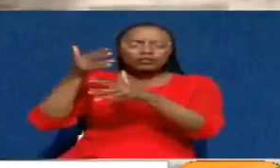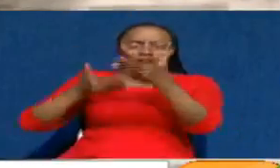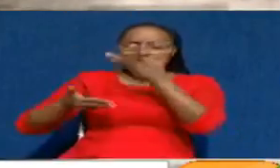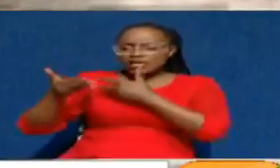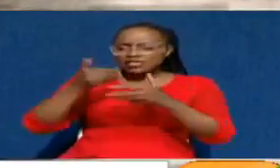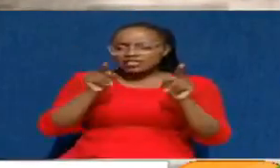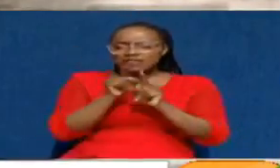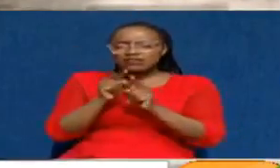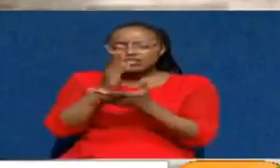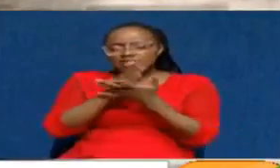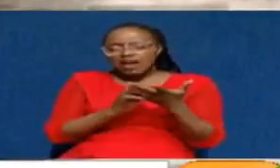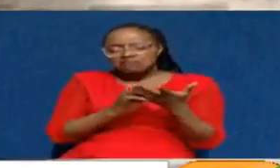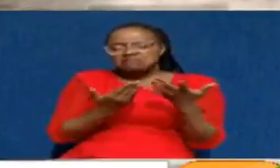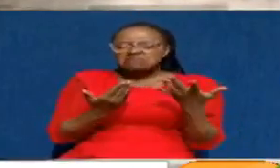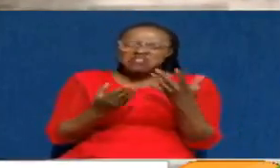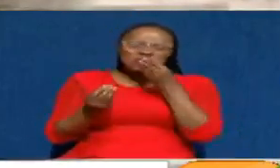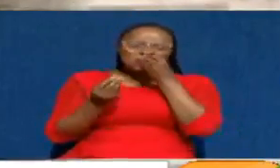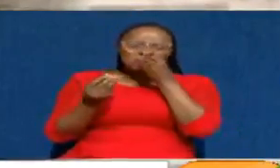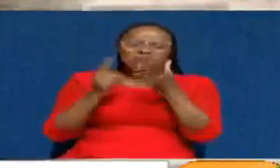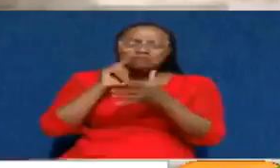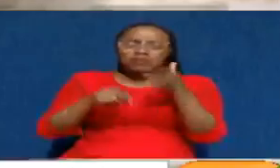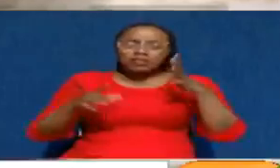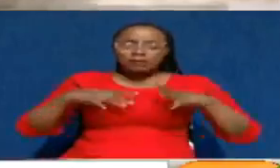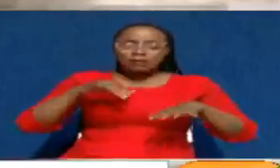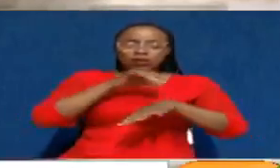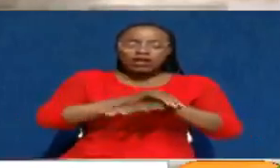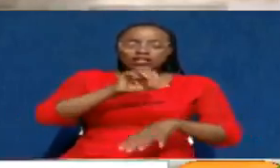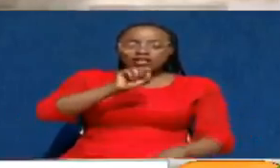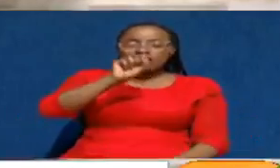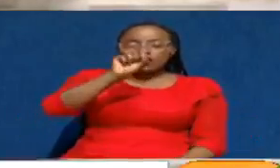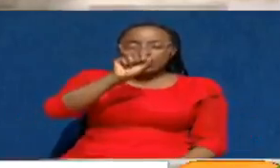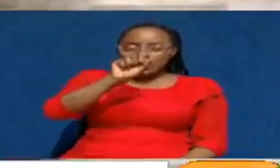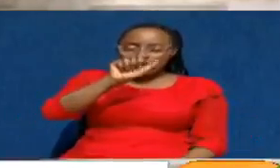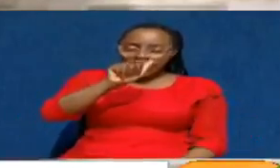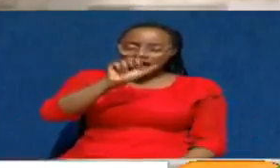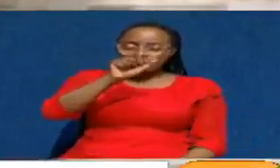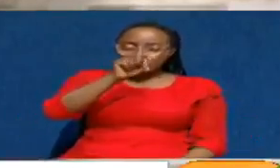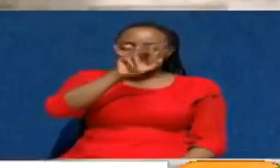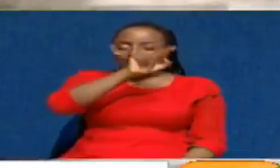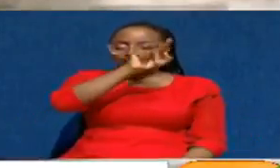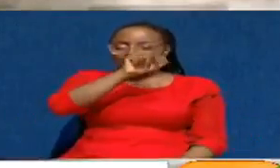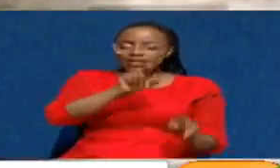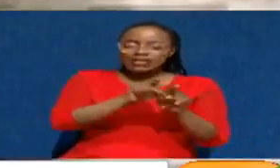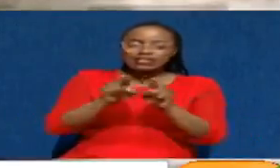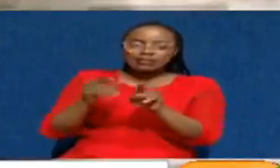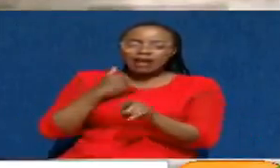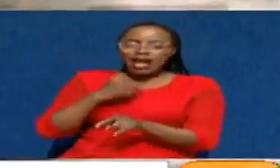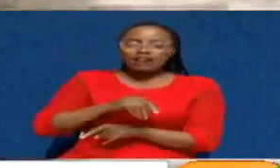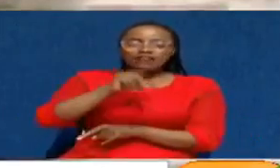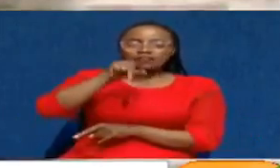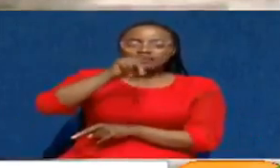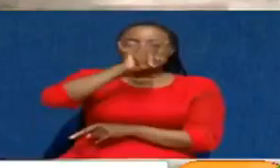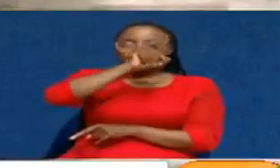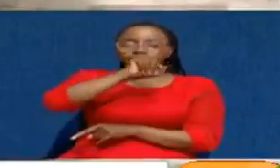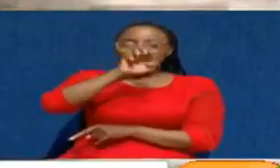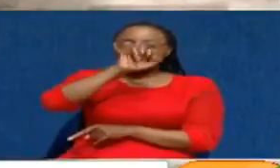There's been some data that suggested that those who got AstraZeneca as their first dose and got Pfizer as their second dose had good protection,